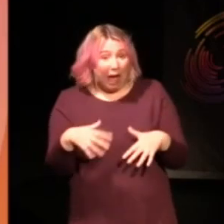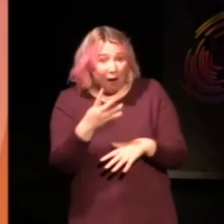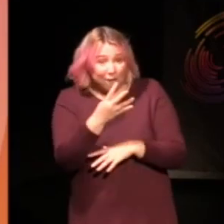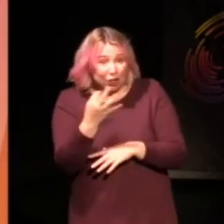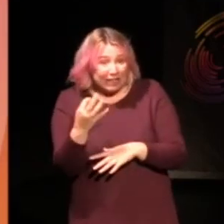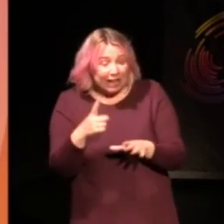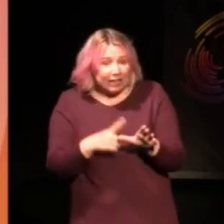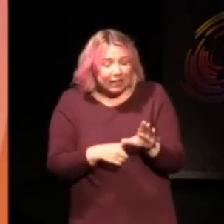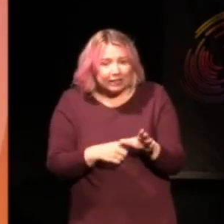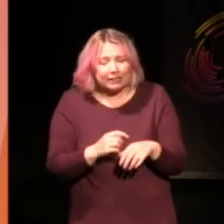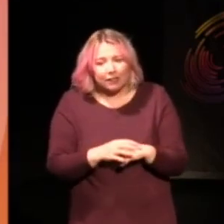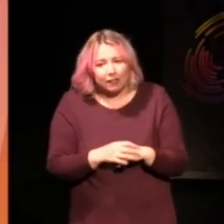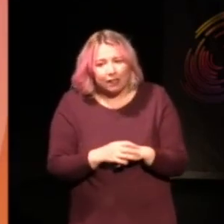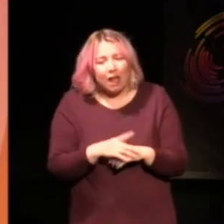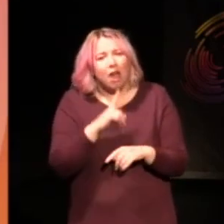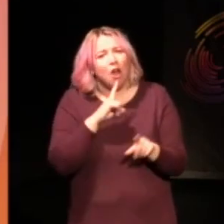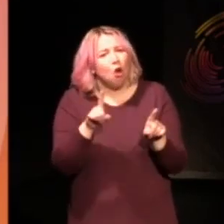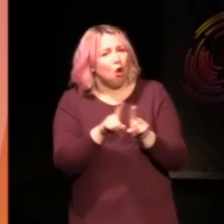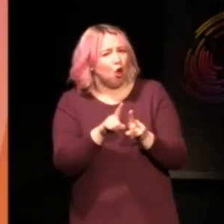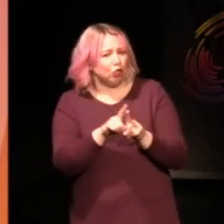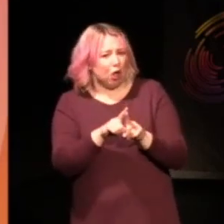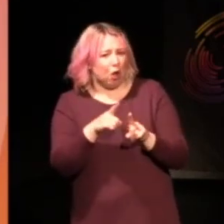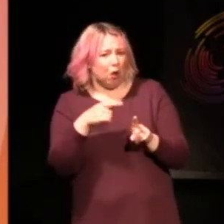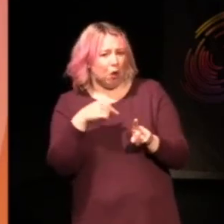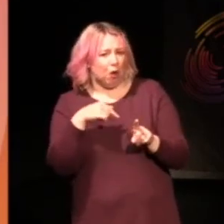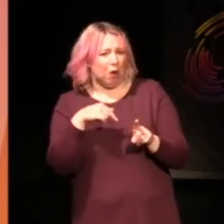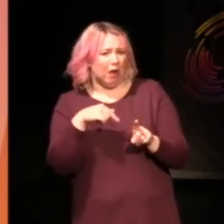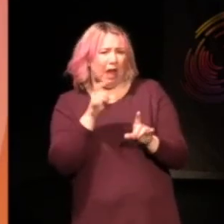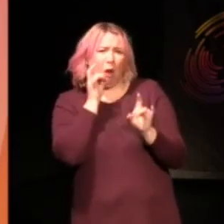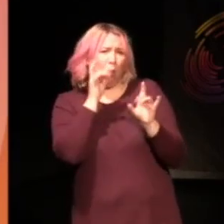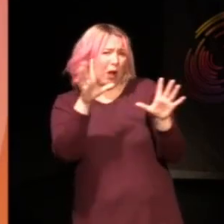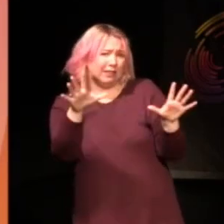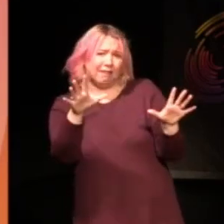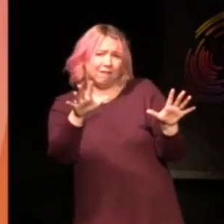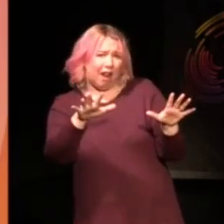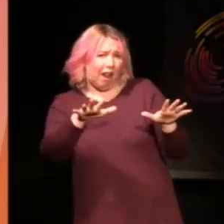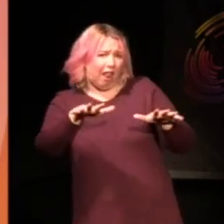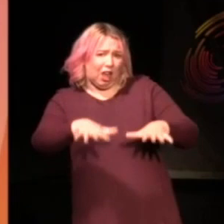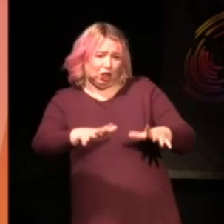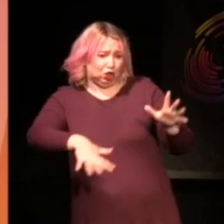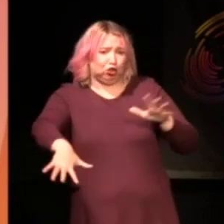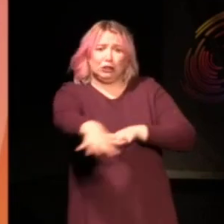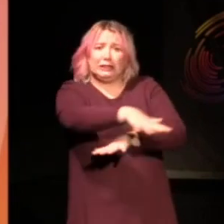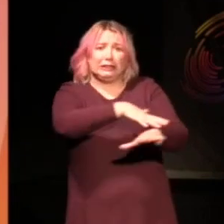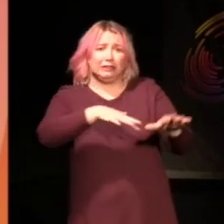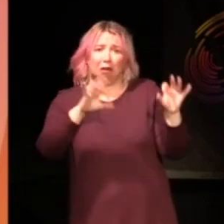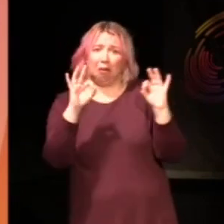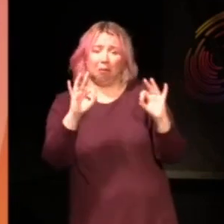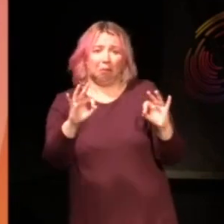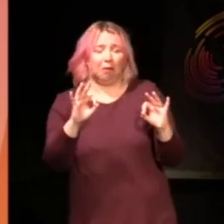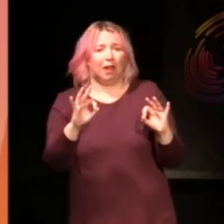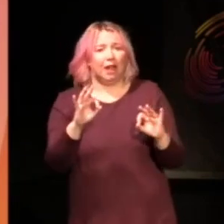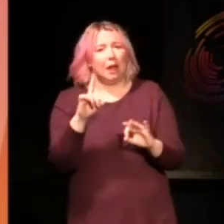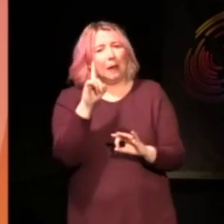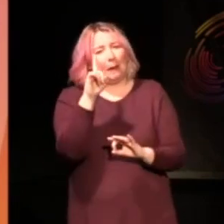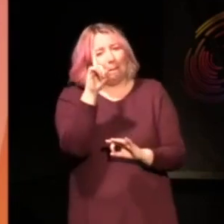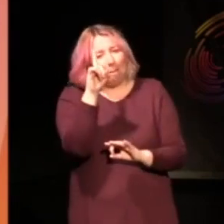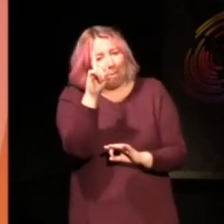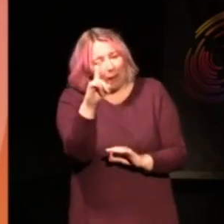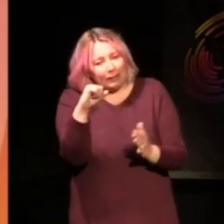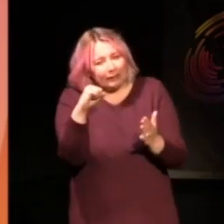what I would like to mention is this is a wonderful country, but, it really